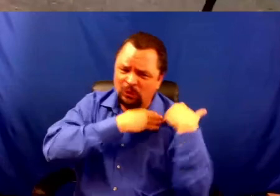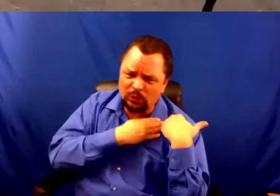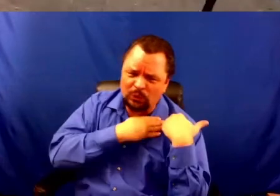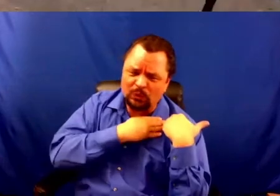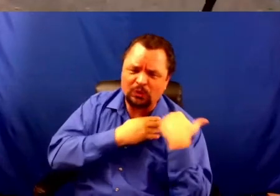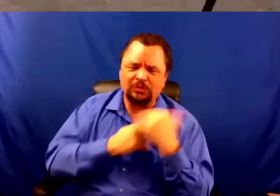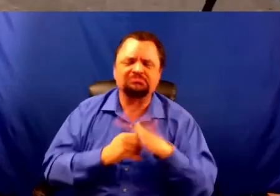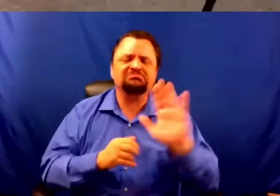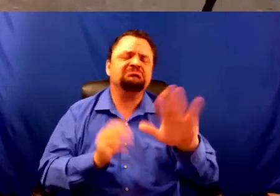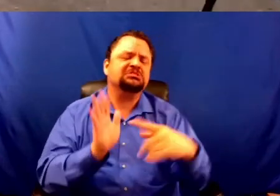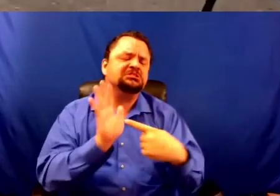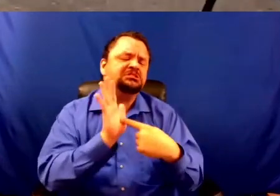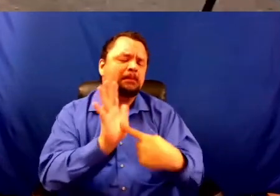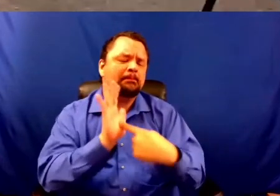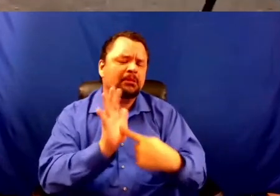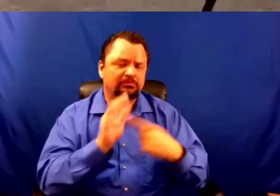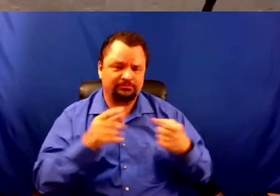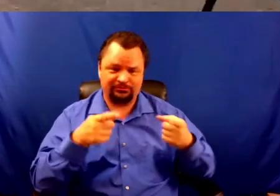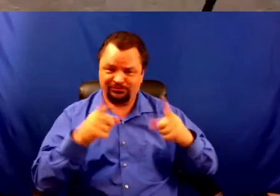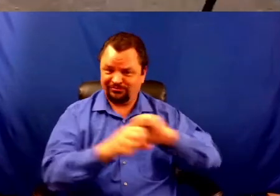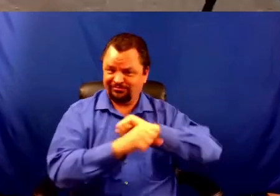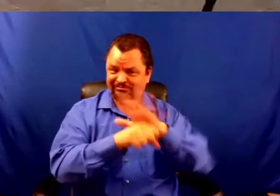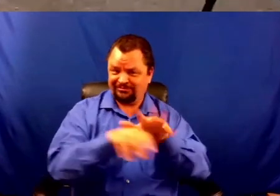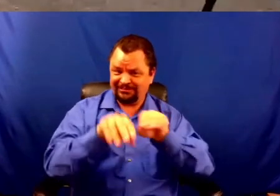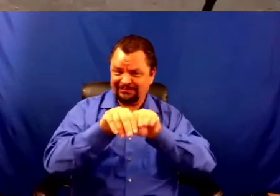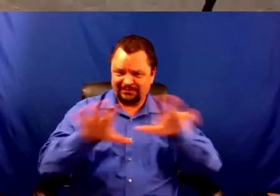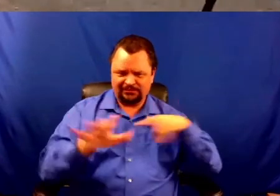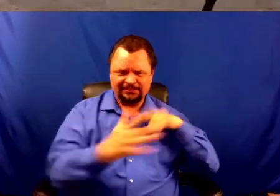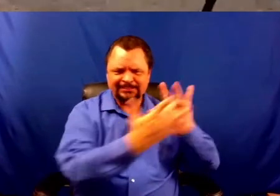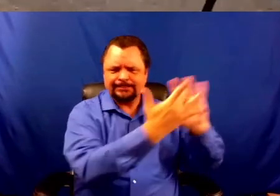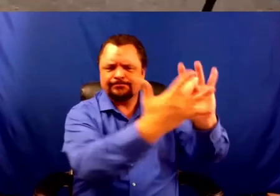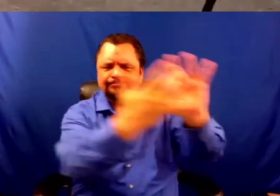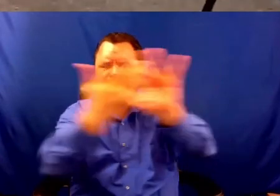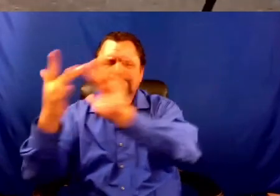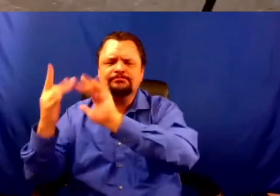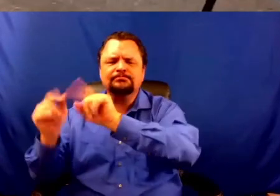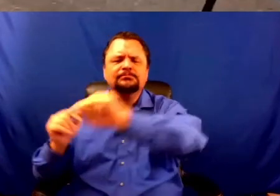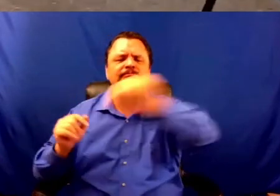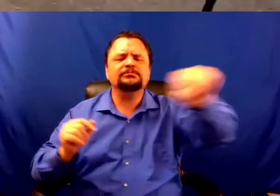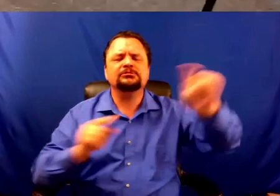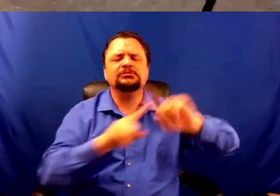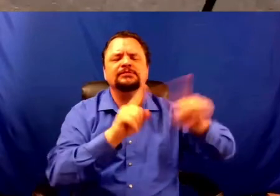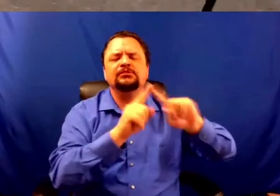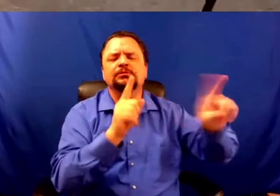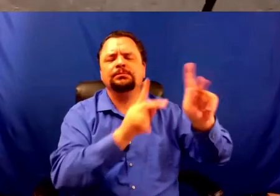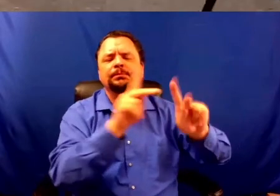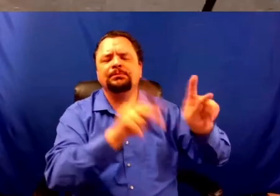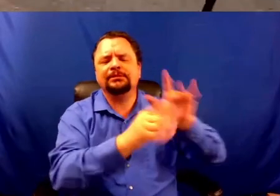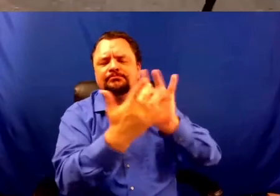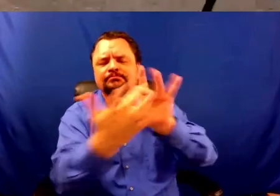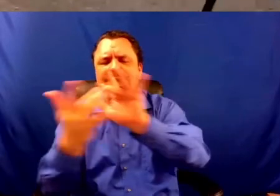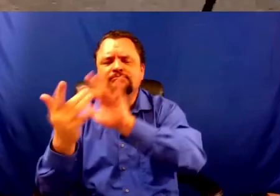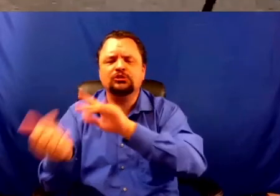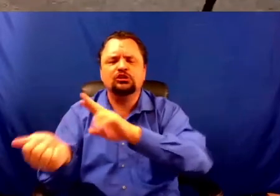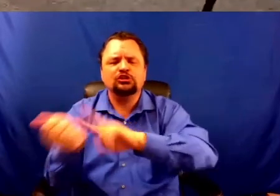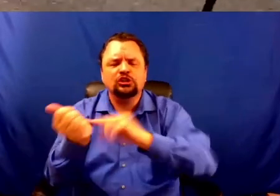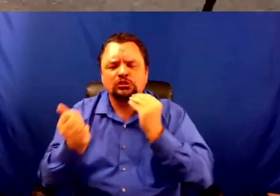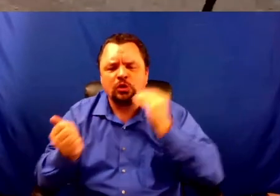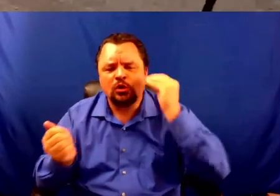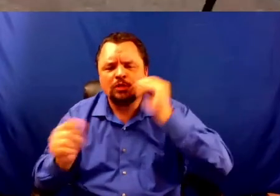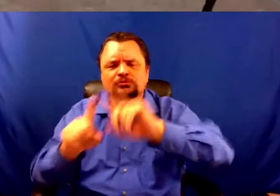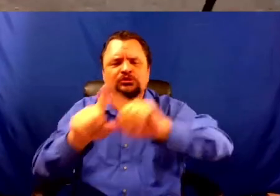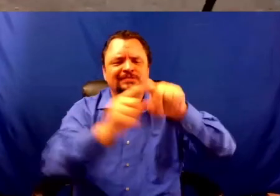in COVID with outreaching to all of the long-term care facilities. We've got 2 youth health and